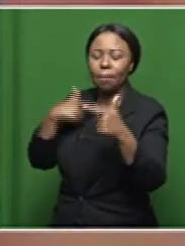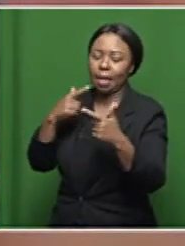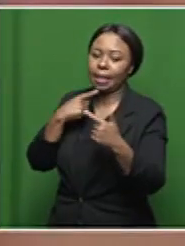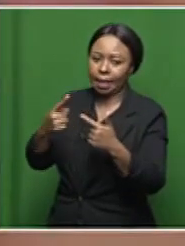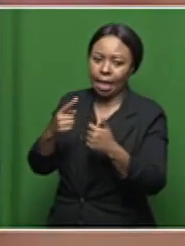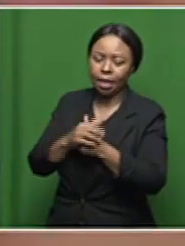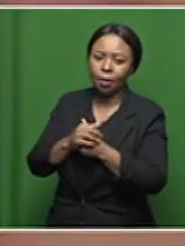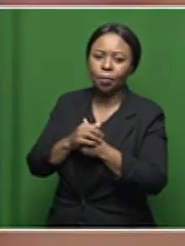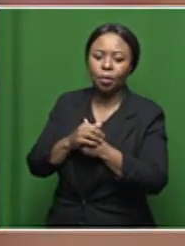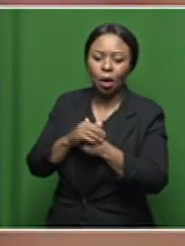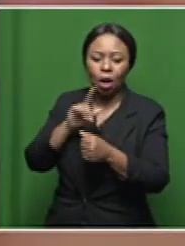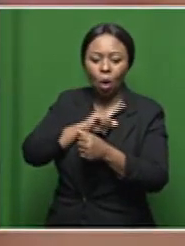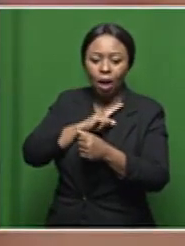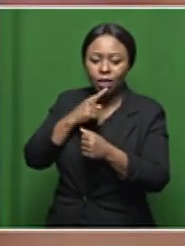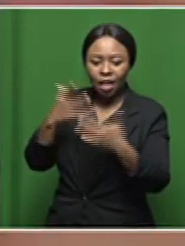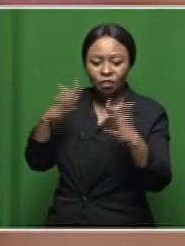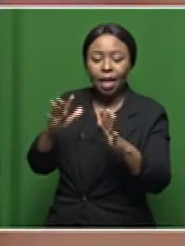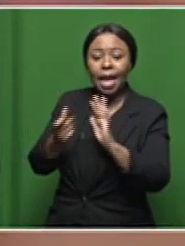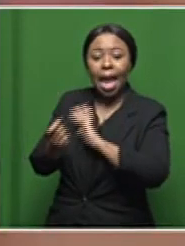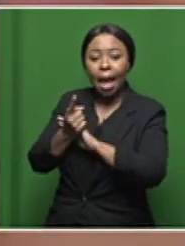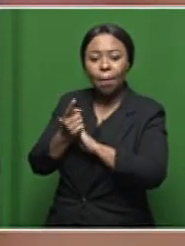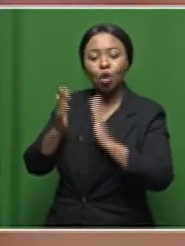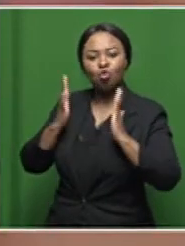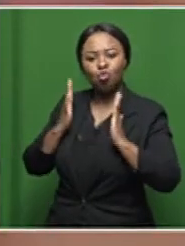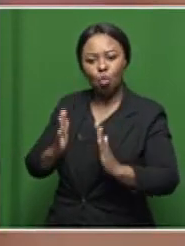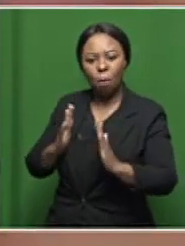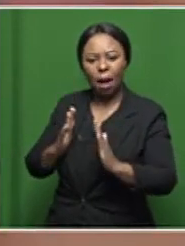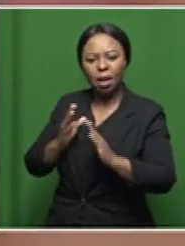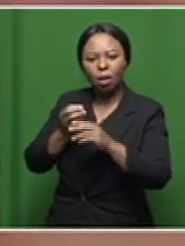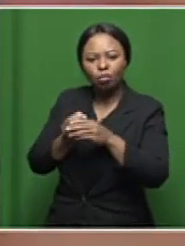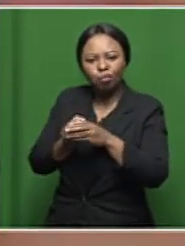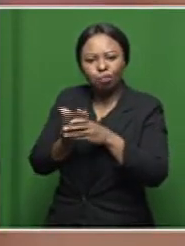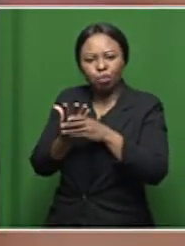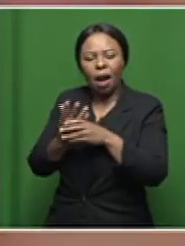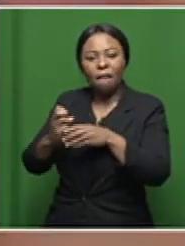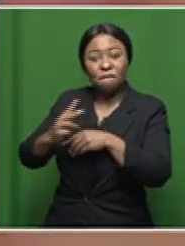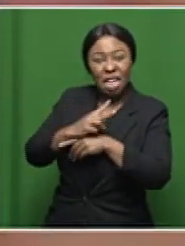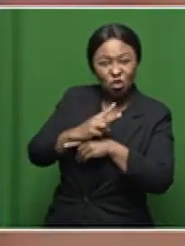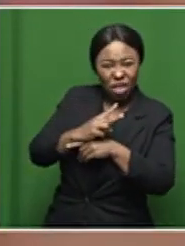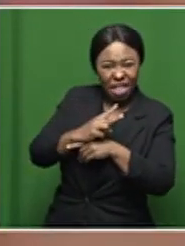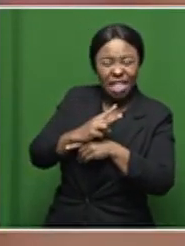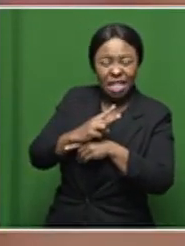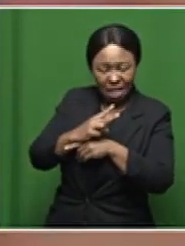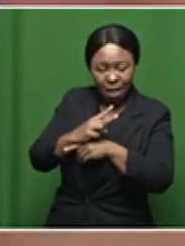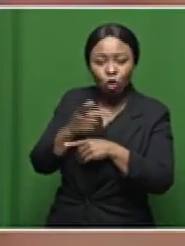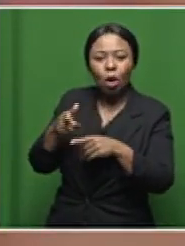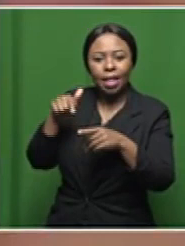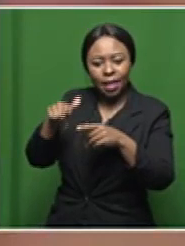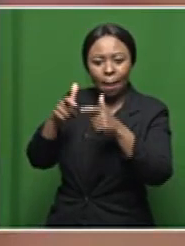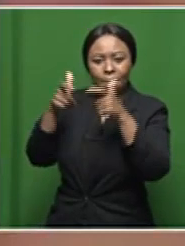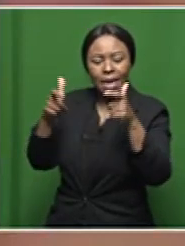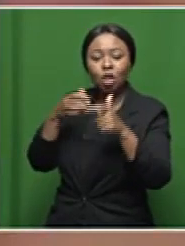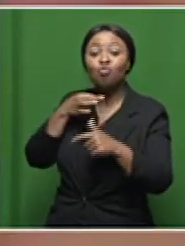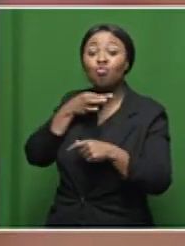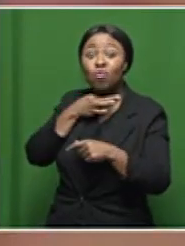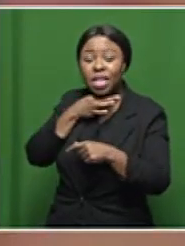it, as we mentioned, that this is caused by human papillomavirus. So the biggest risk factor